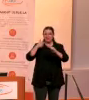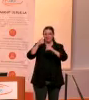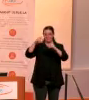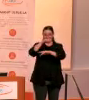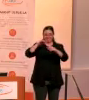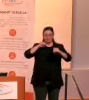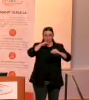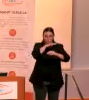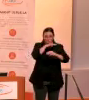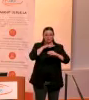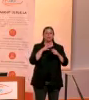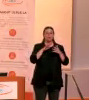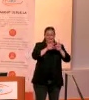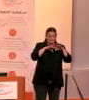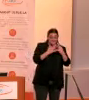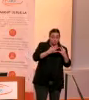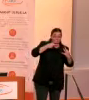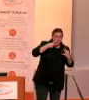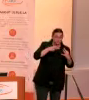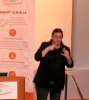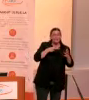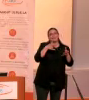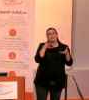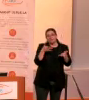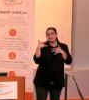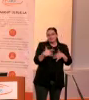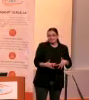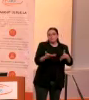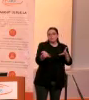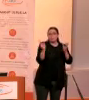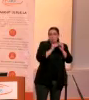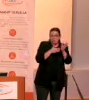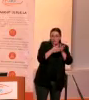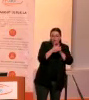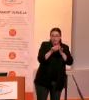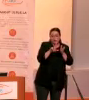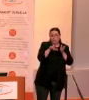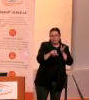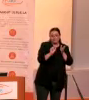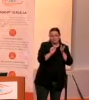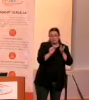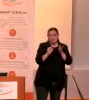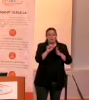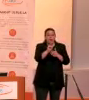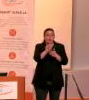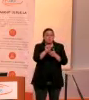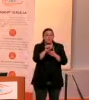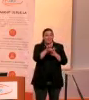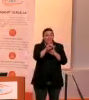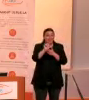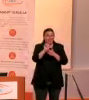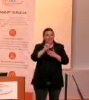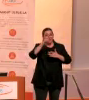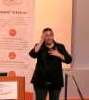increased risk of more severe disease. They are less tolerant of antimalarial drugs.